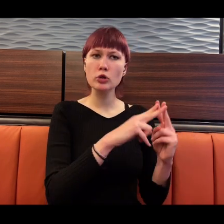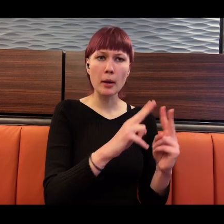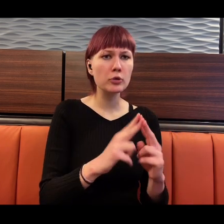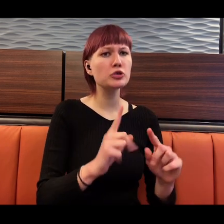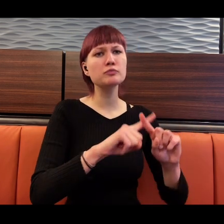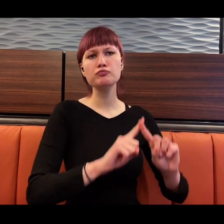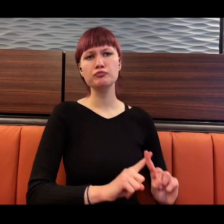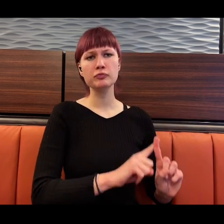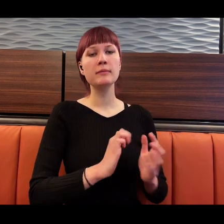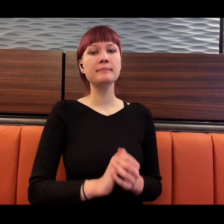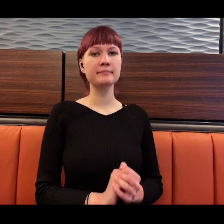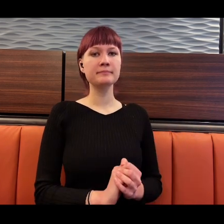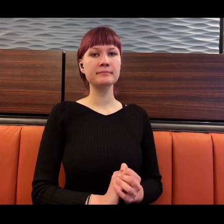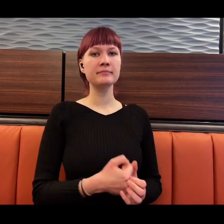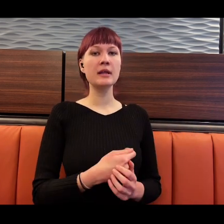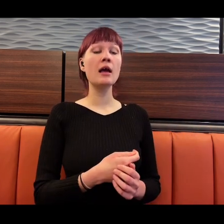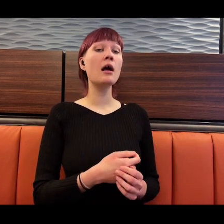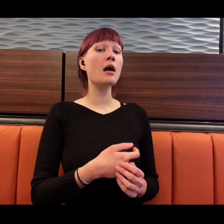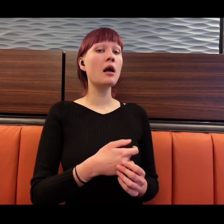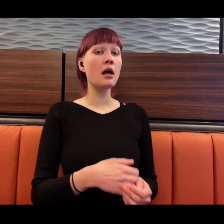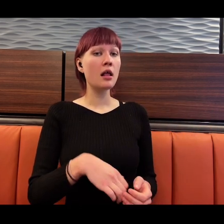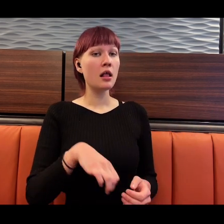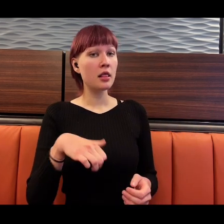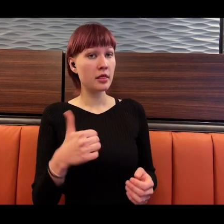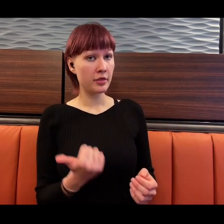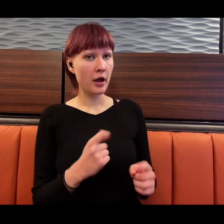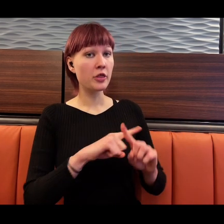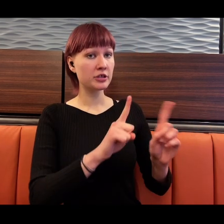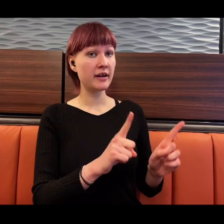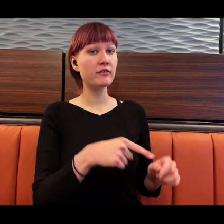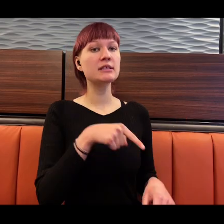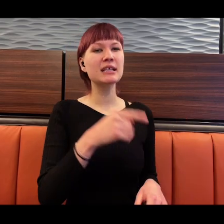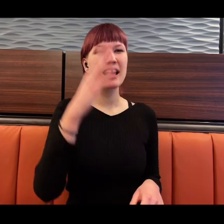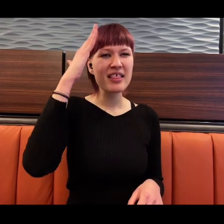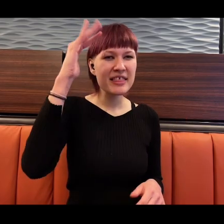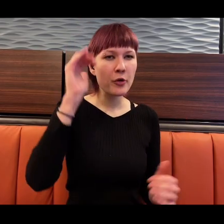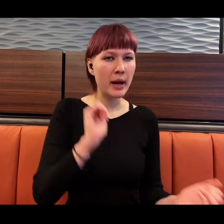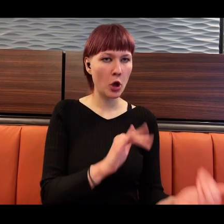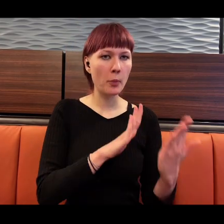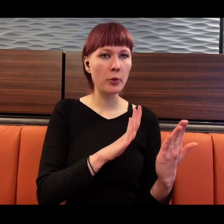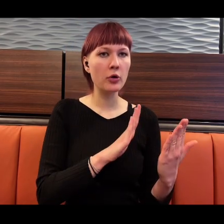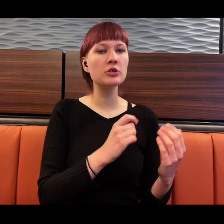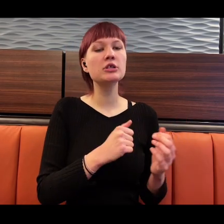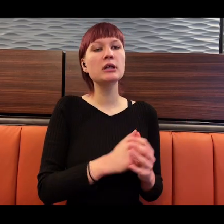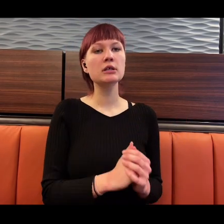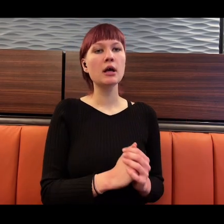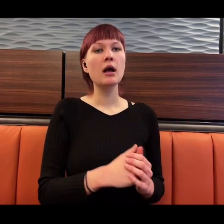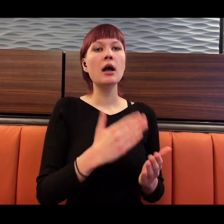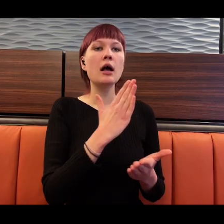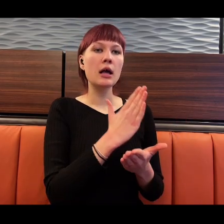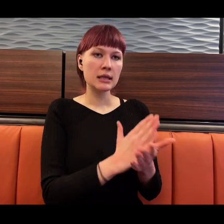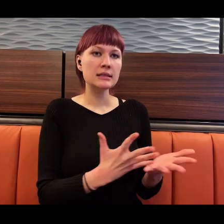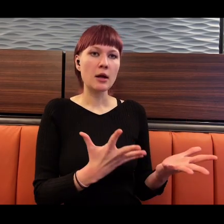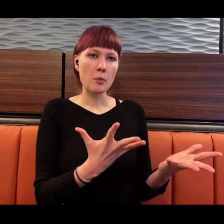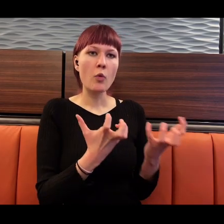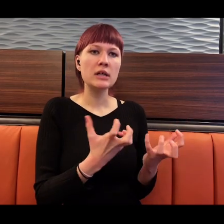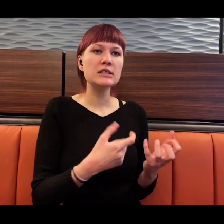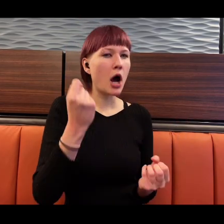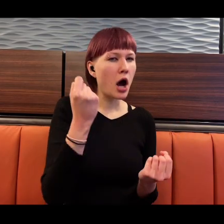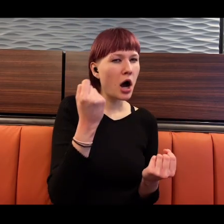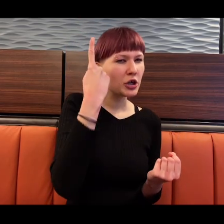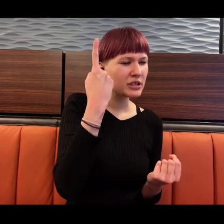Some therapies are based on the assumption that once you understand, you gain insight into why you behave the way you